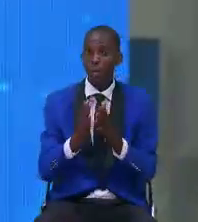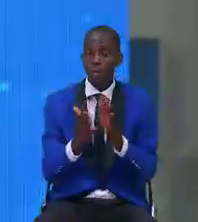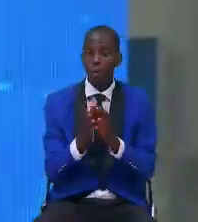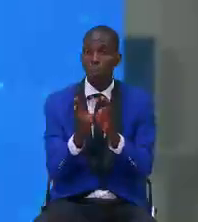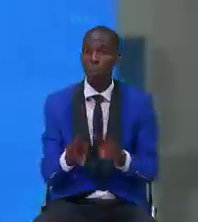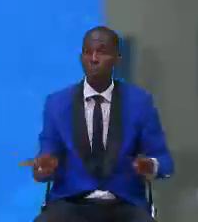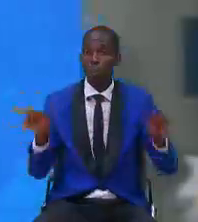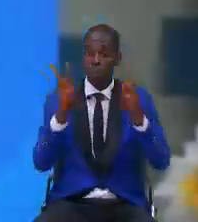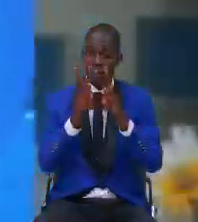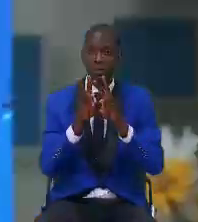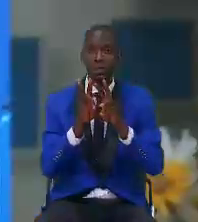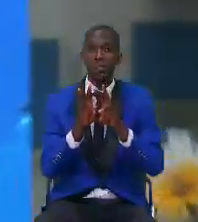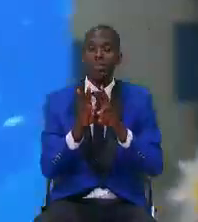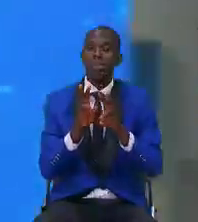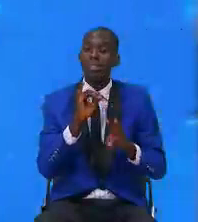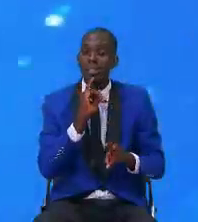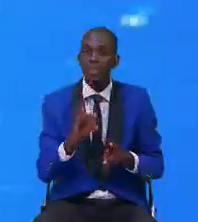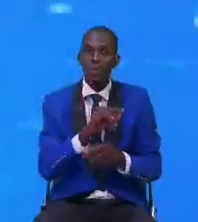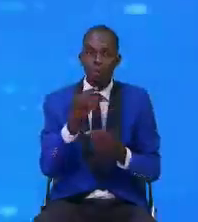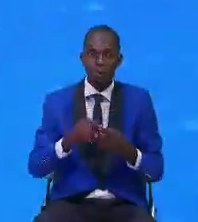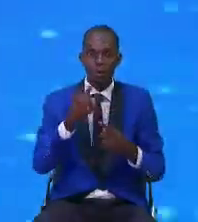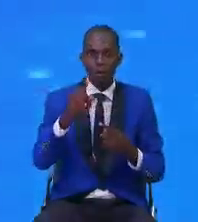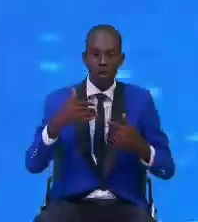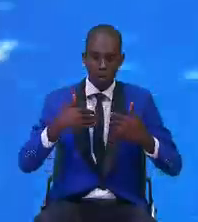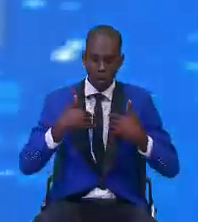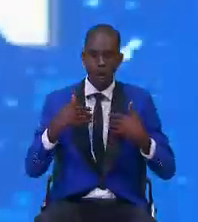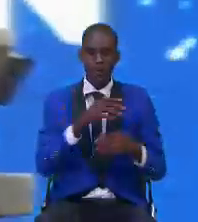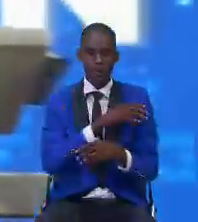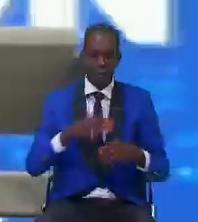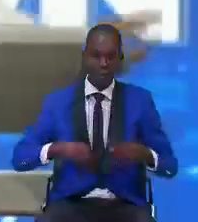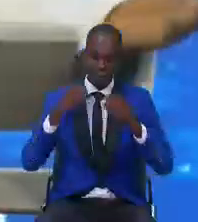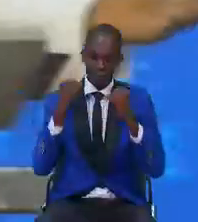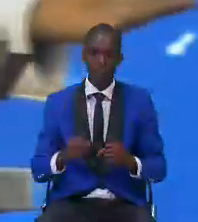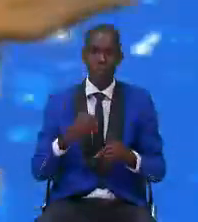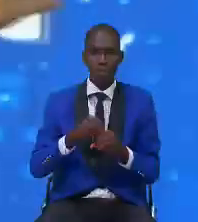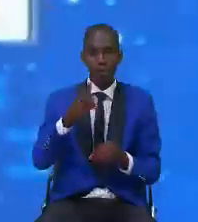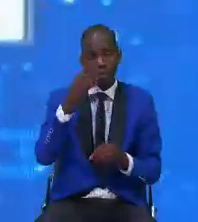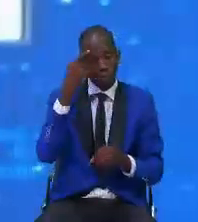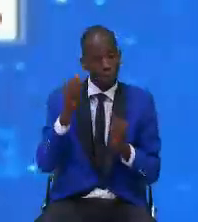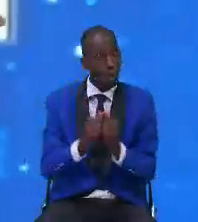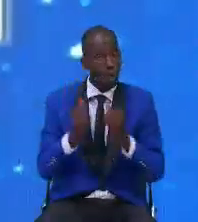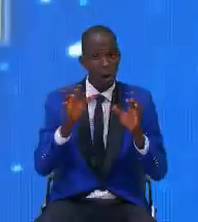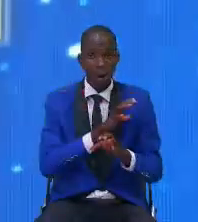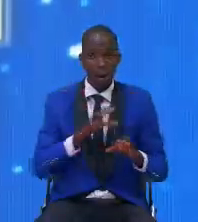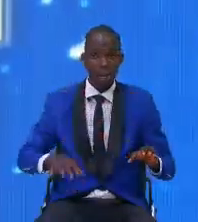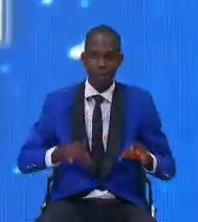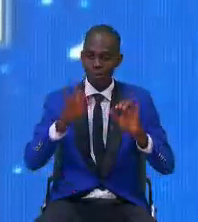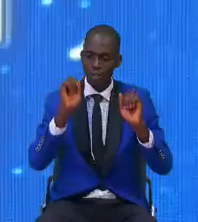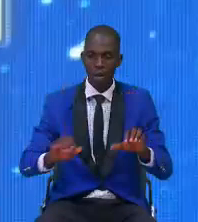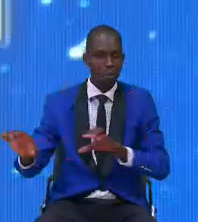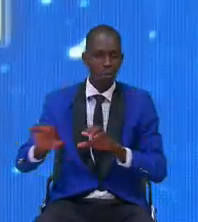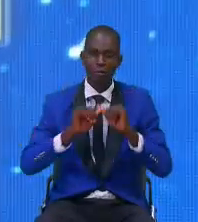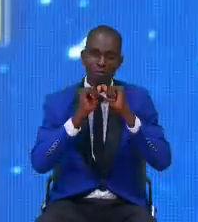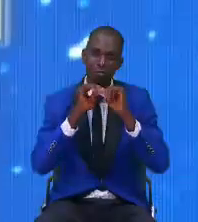way you can be worthy, because you see, everybody is weak like that. In your own strength, without me, without Christ, you can